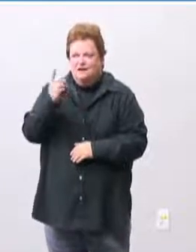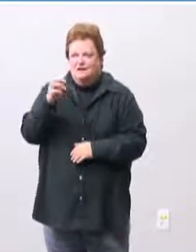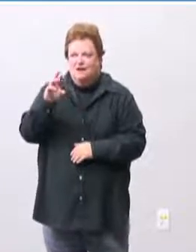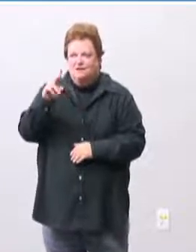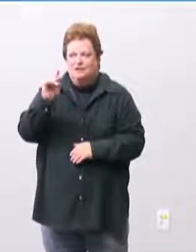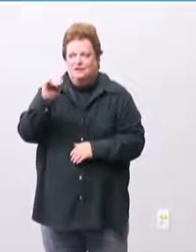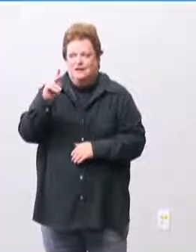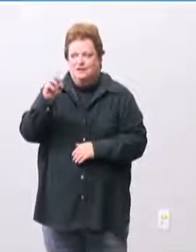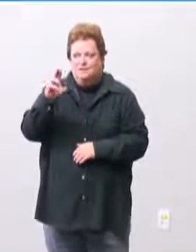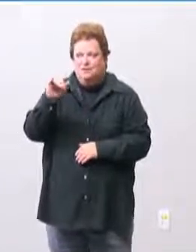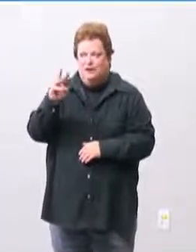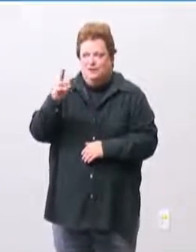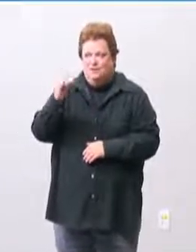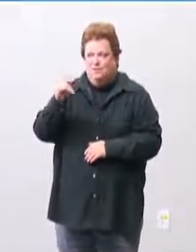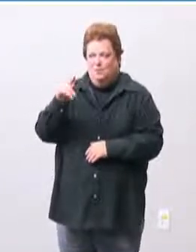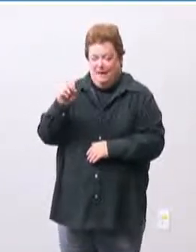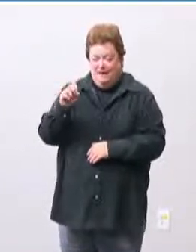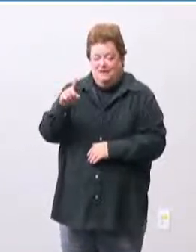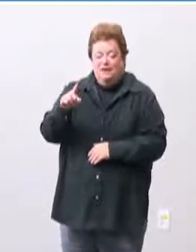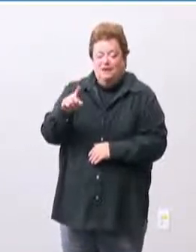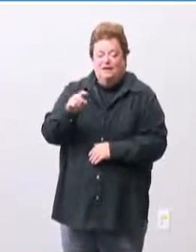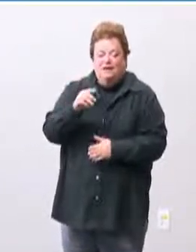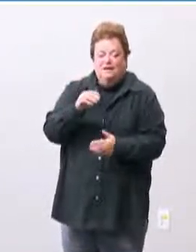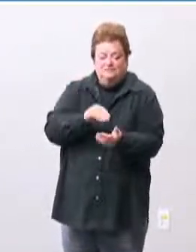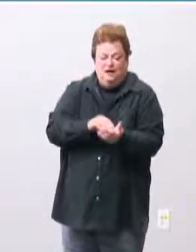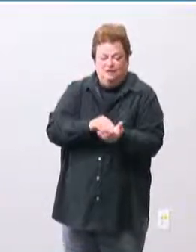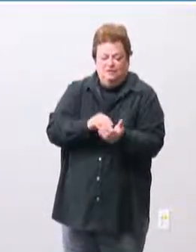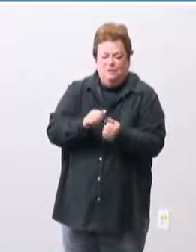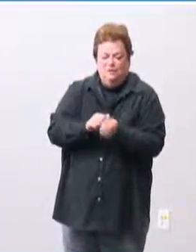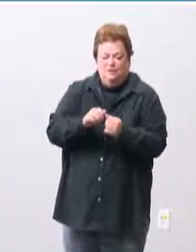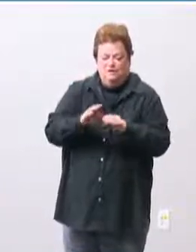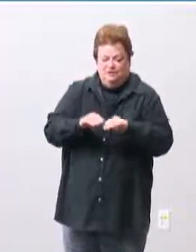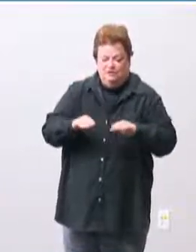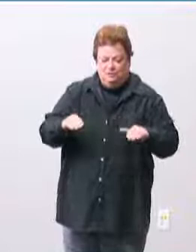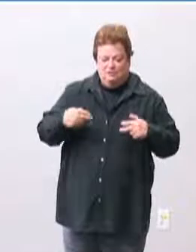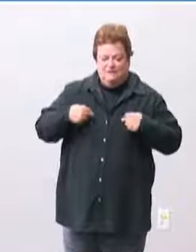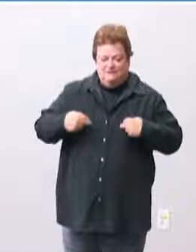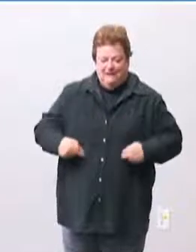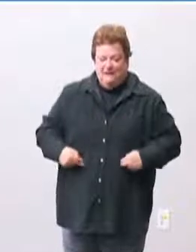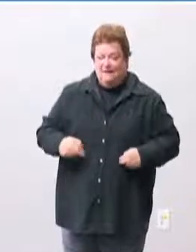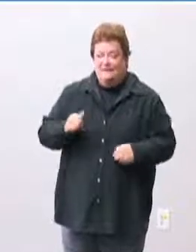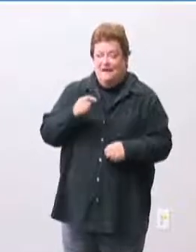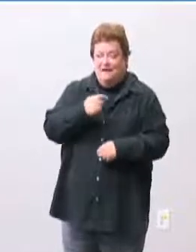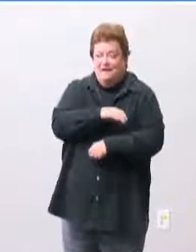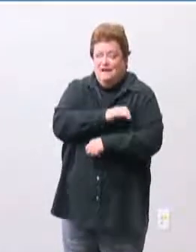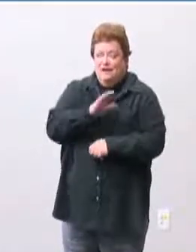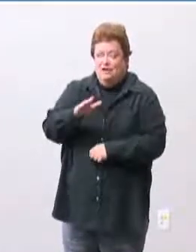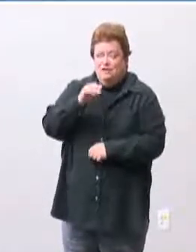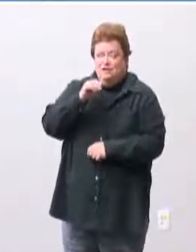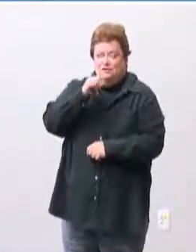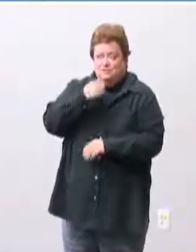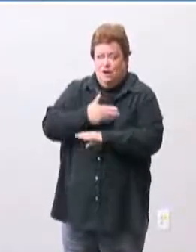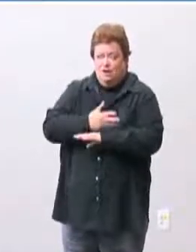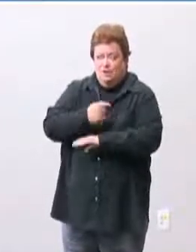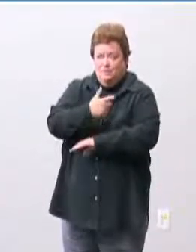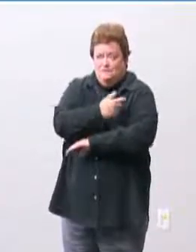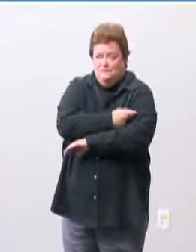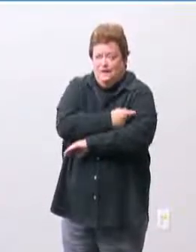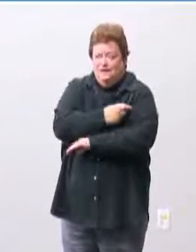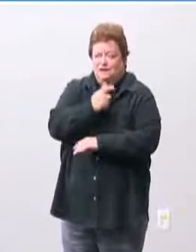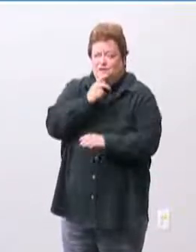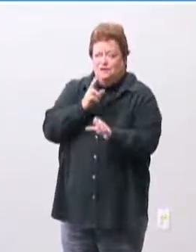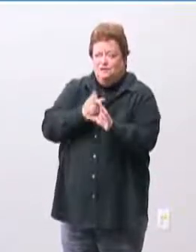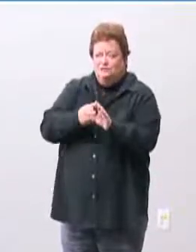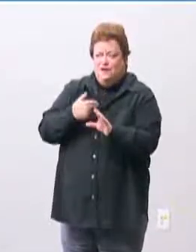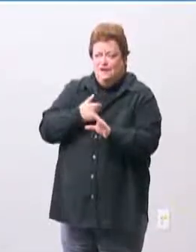White, a pediatrician with Complete Children's Health, was at her clinic on Saturday, and her daughter was vaccinated. She's joining